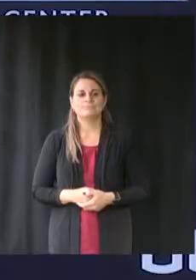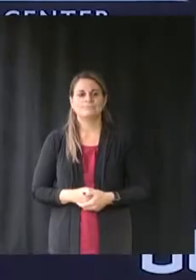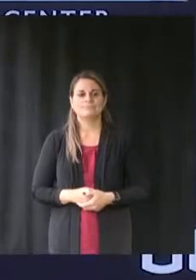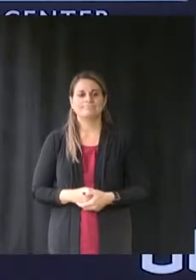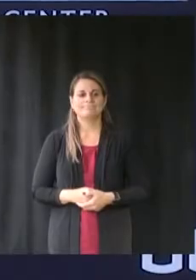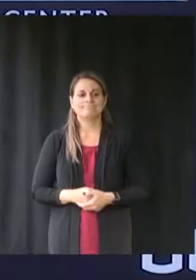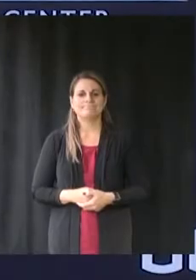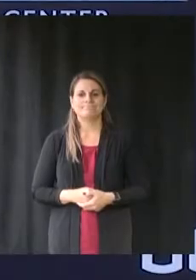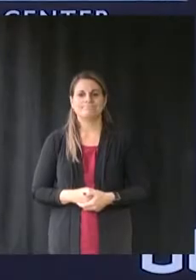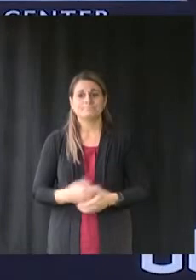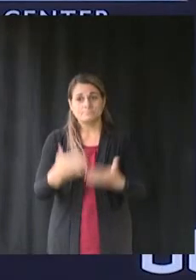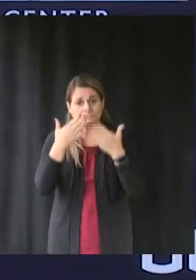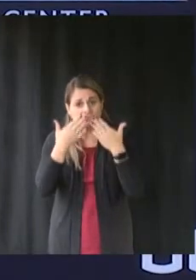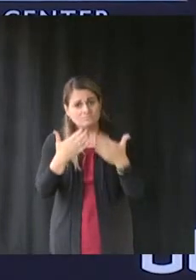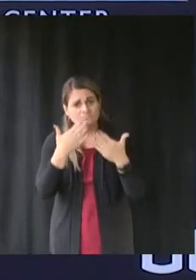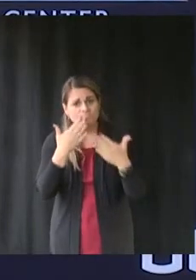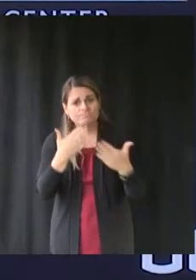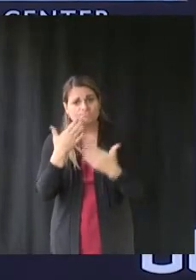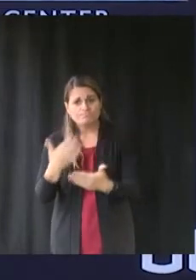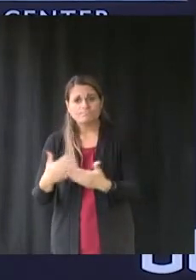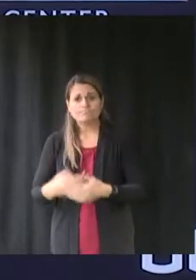Thank you so very much.